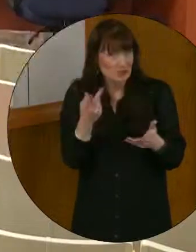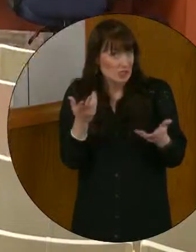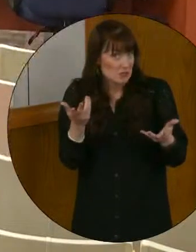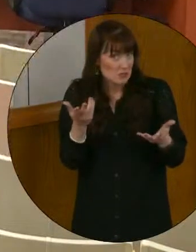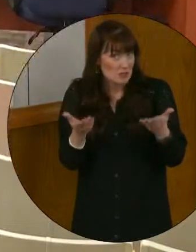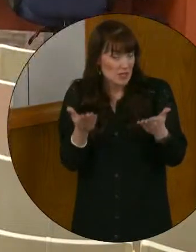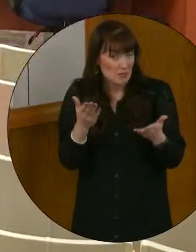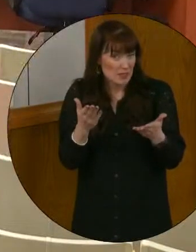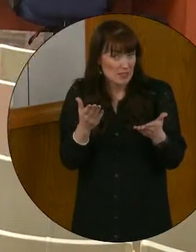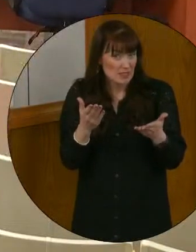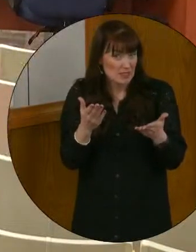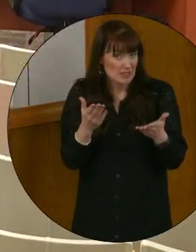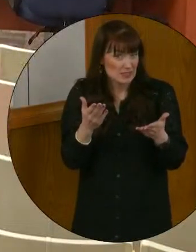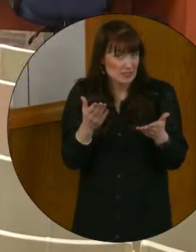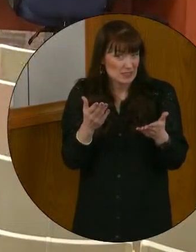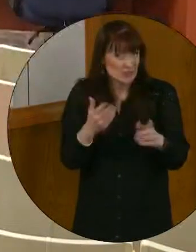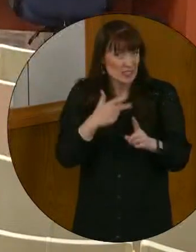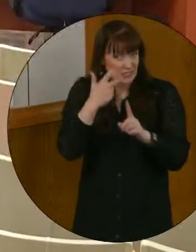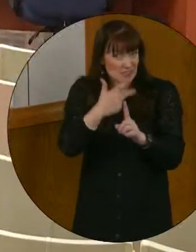a second quarter meeting.